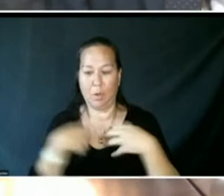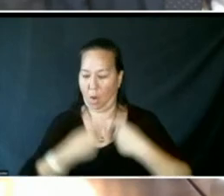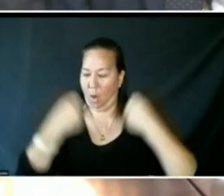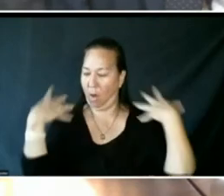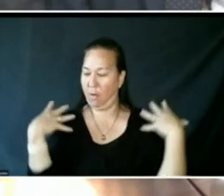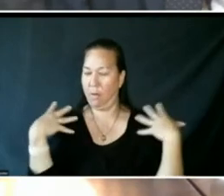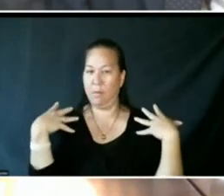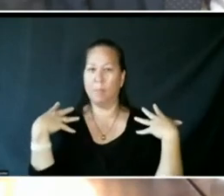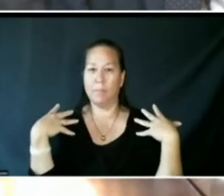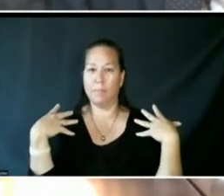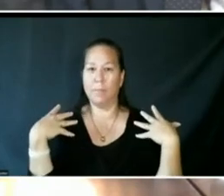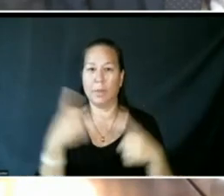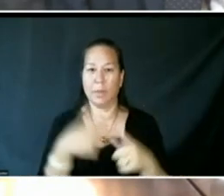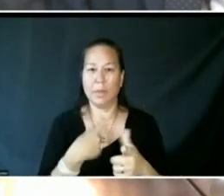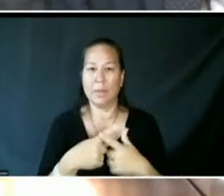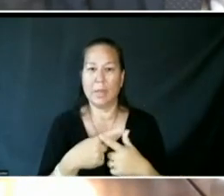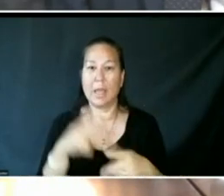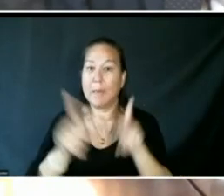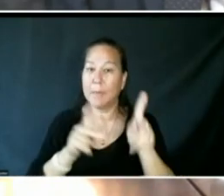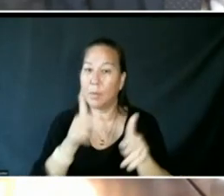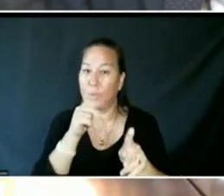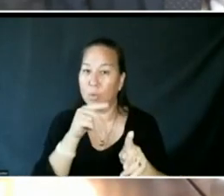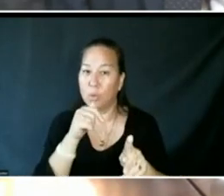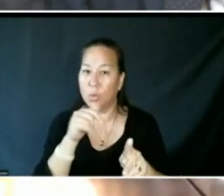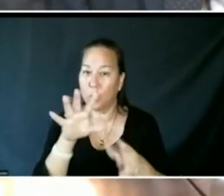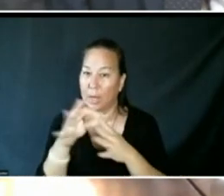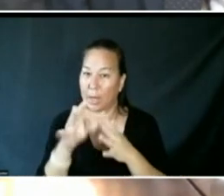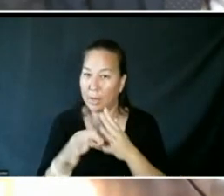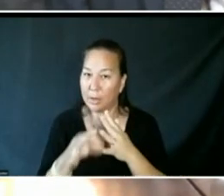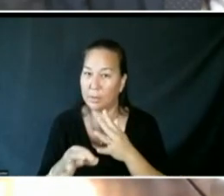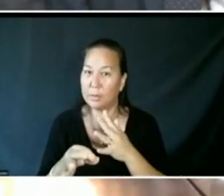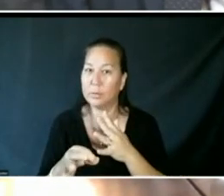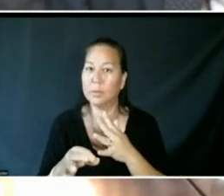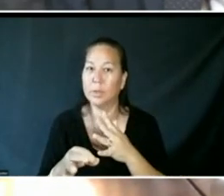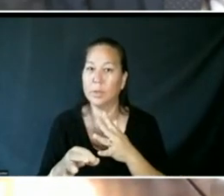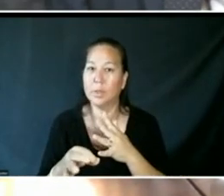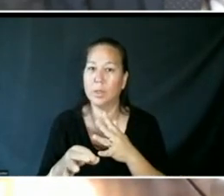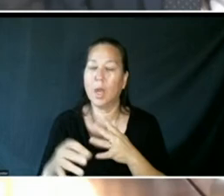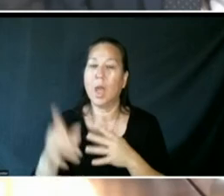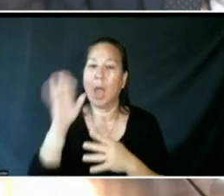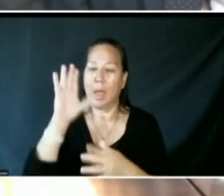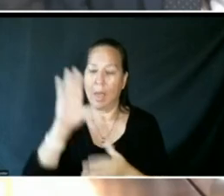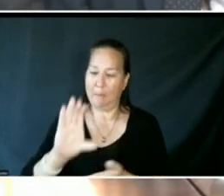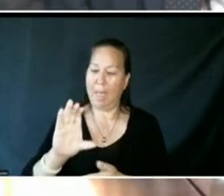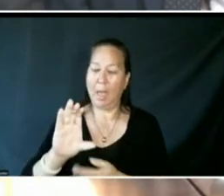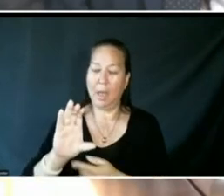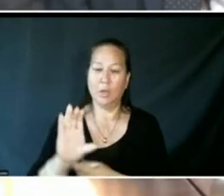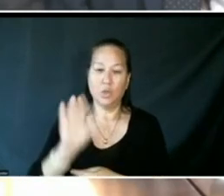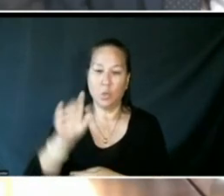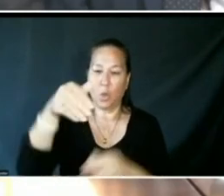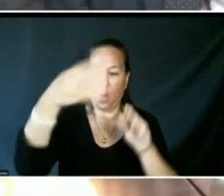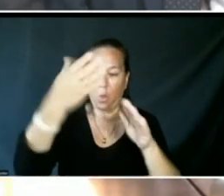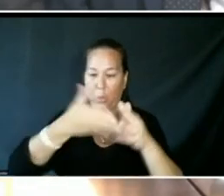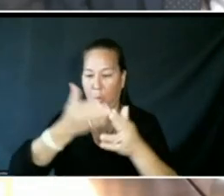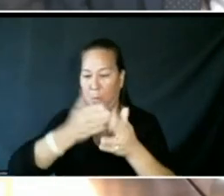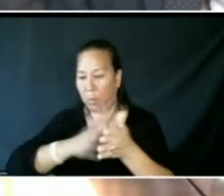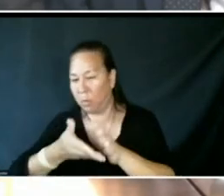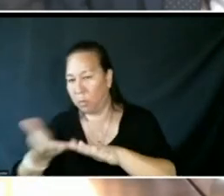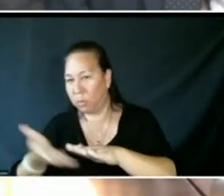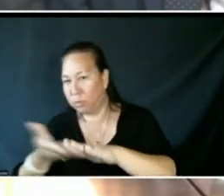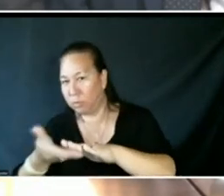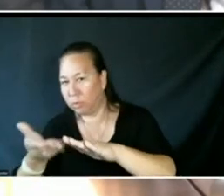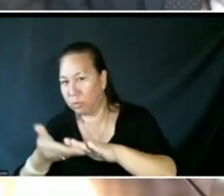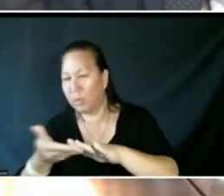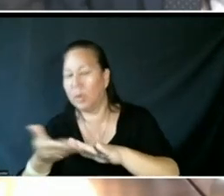is you'll have people who are counting ballots who a batch will go through, they will take them off and run that through again. What happens there